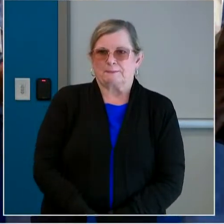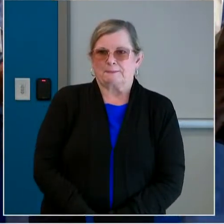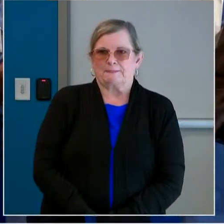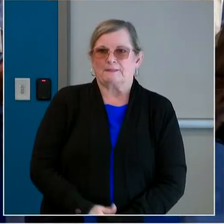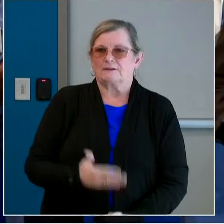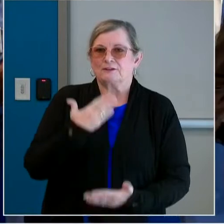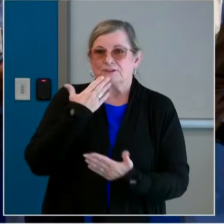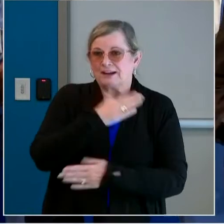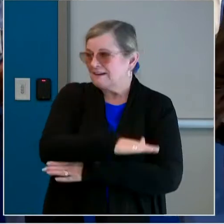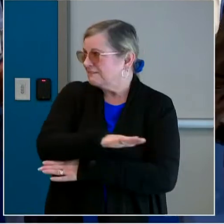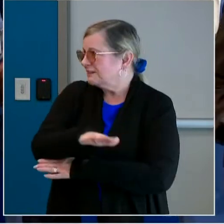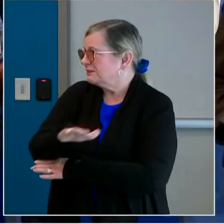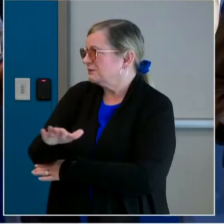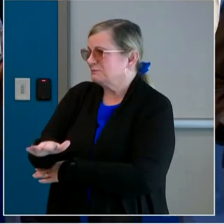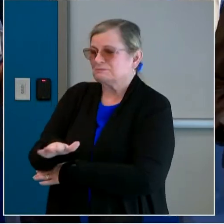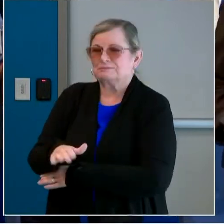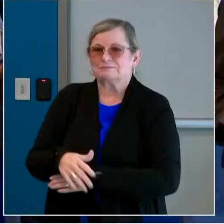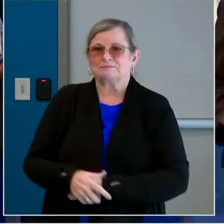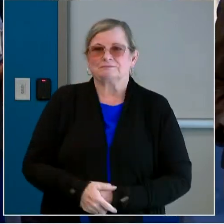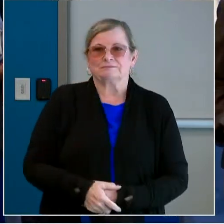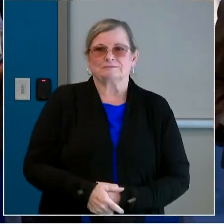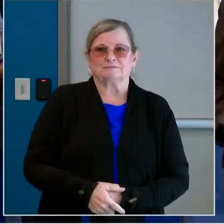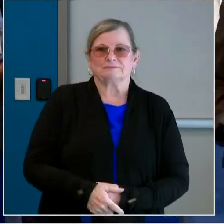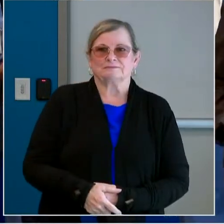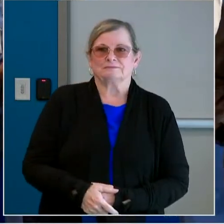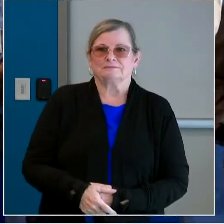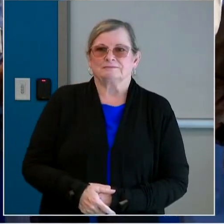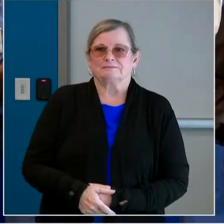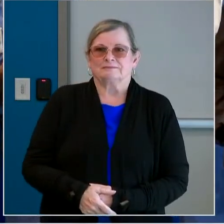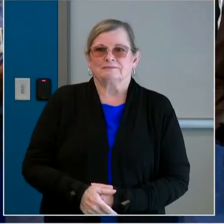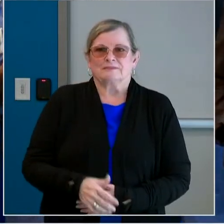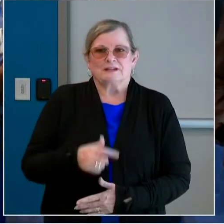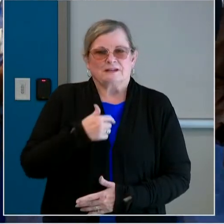Good afternoon. How unfortunate